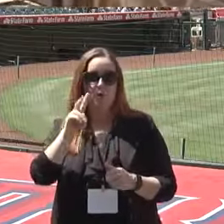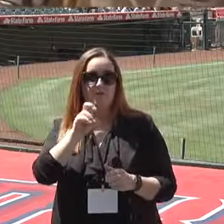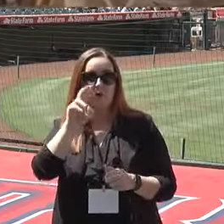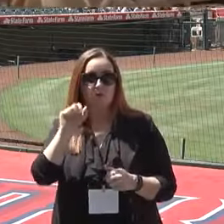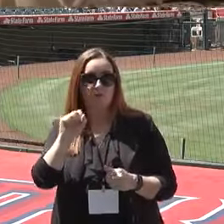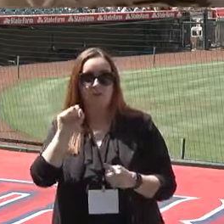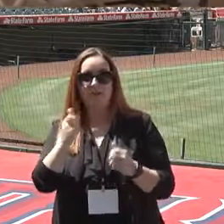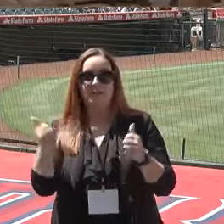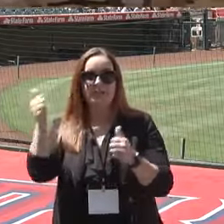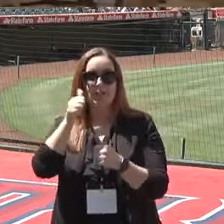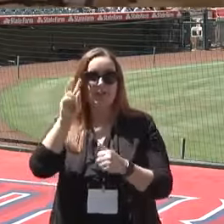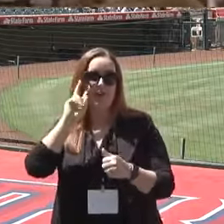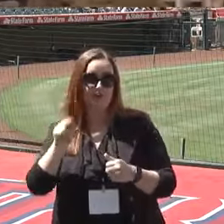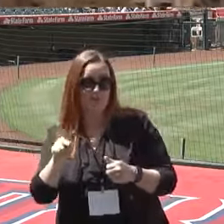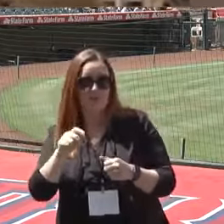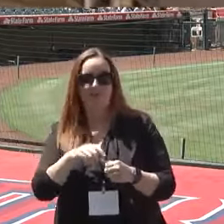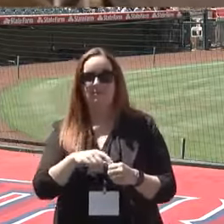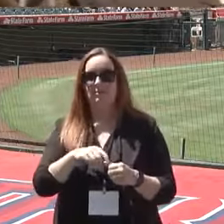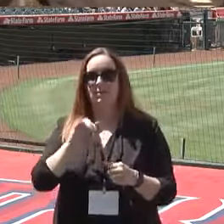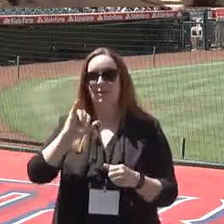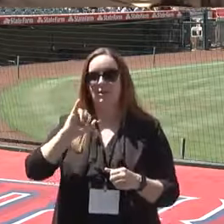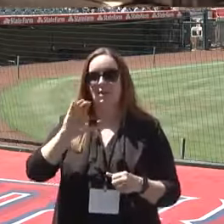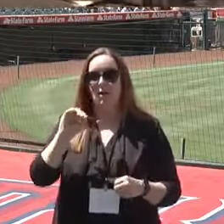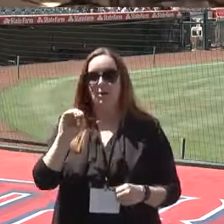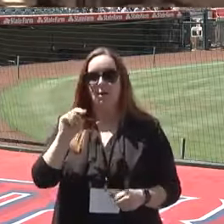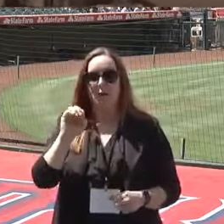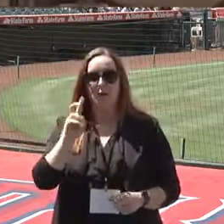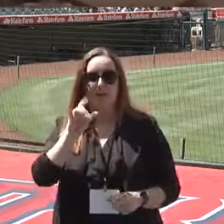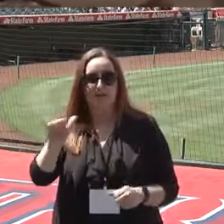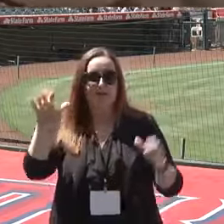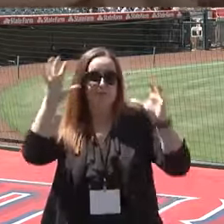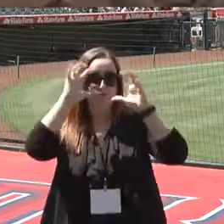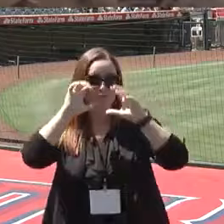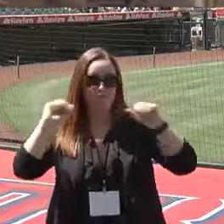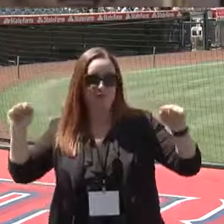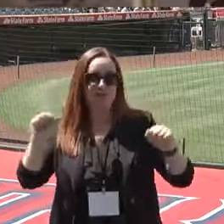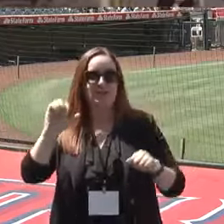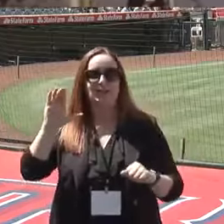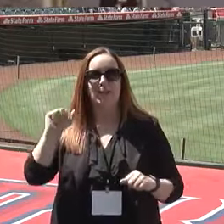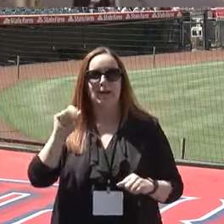Academic Affairs. Jane Close Connolly, President,